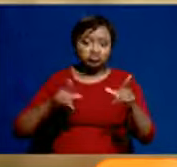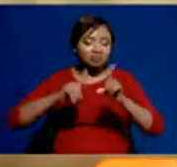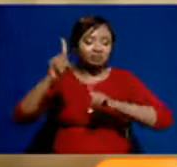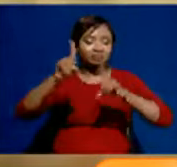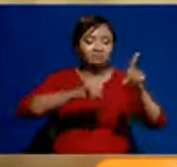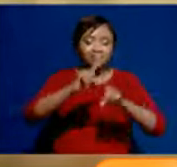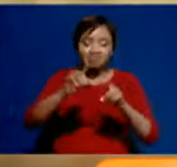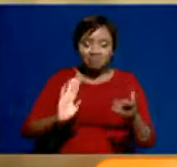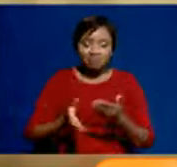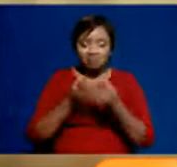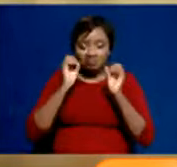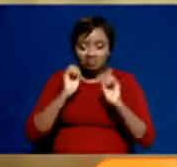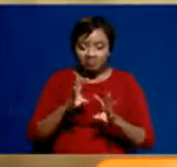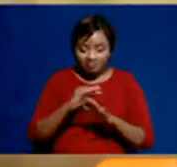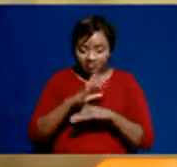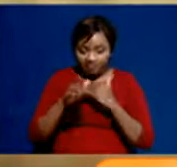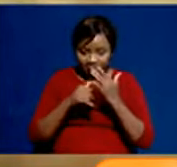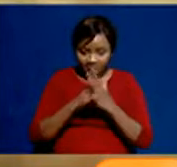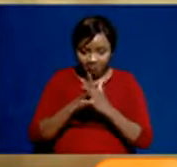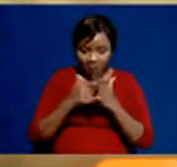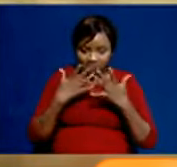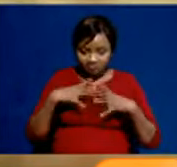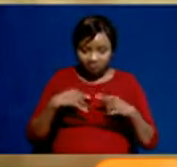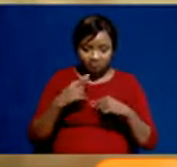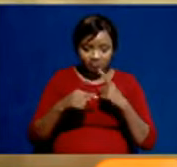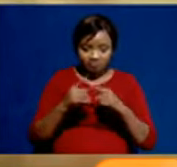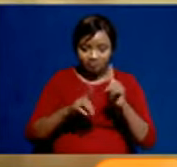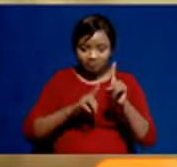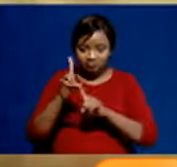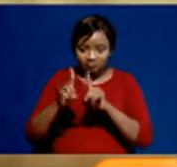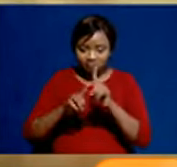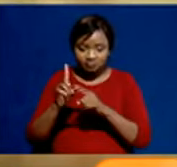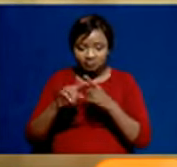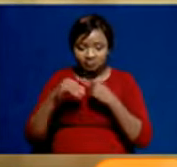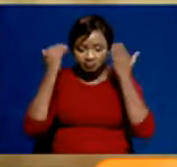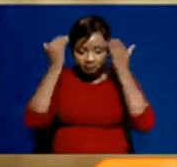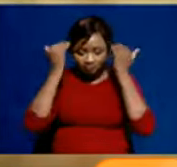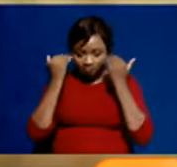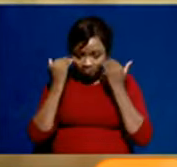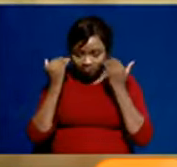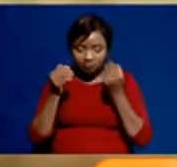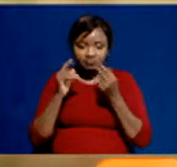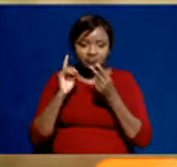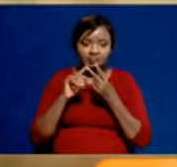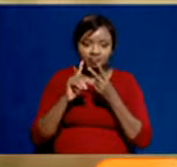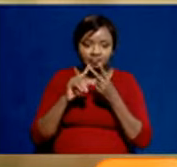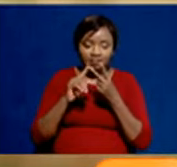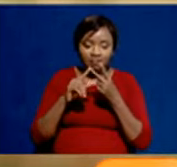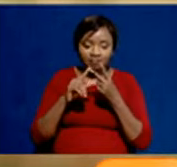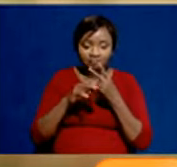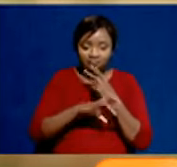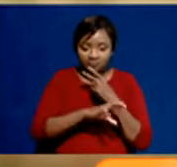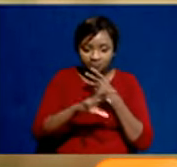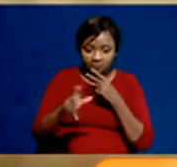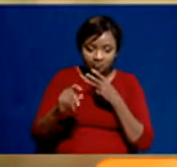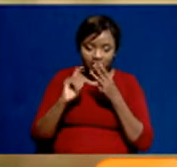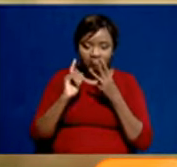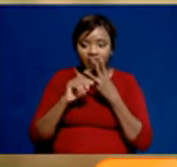and all arms of government continue to travel. The judiciary, the counties,